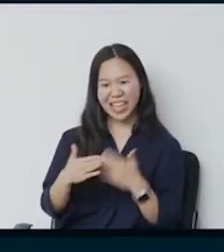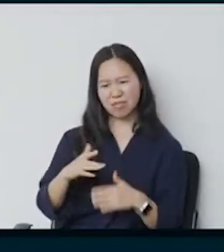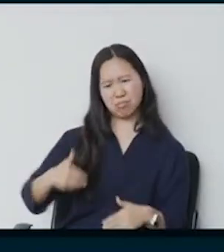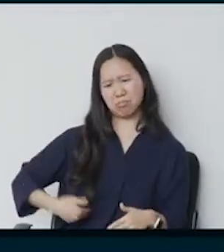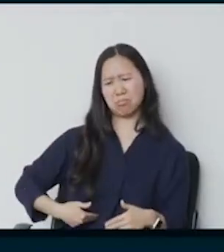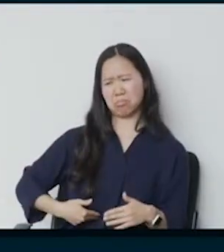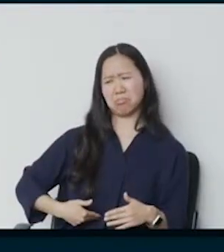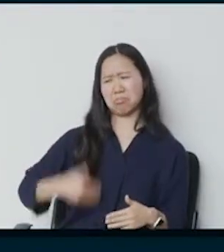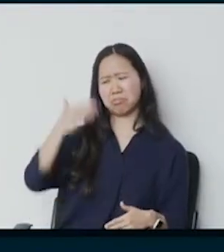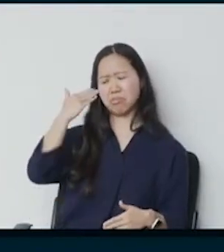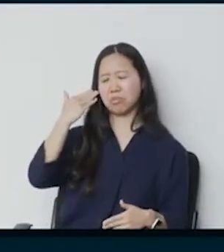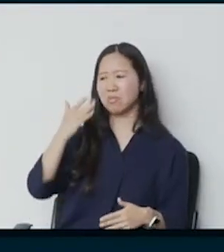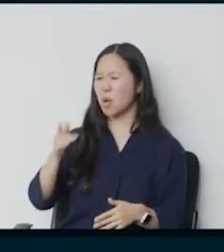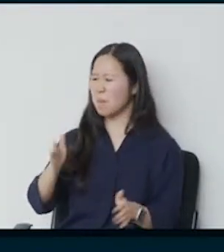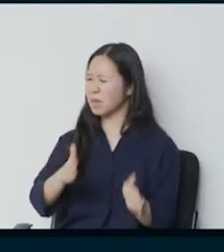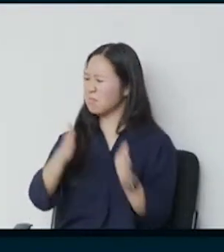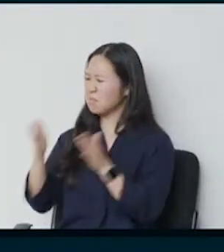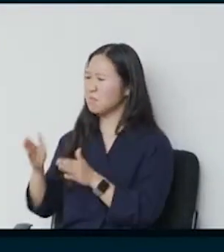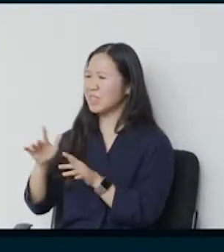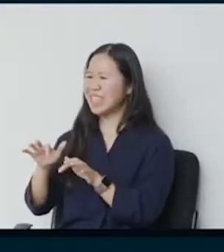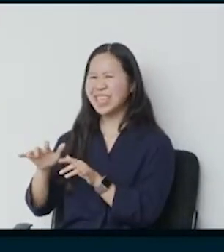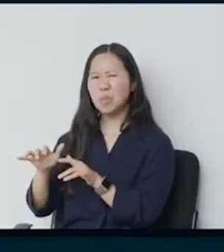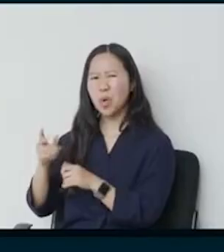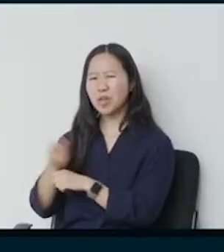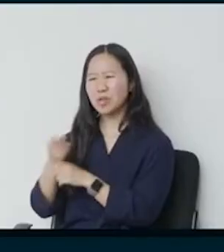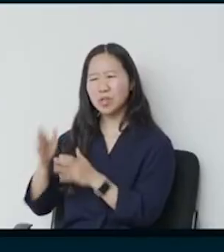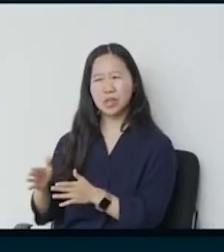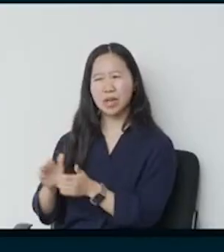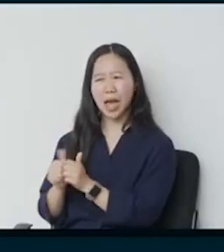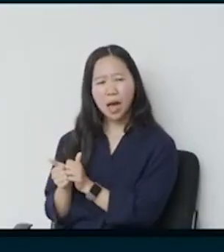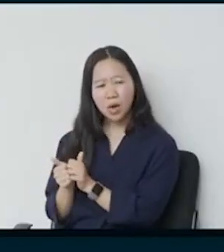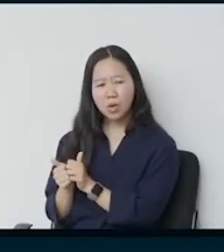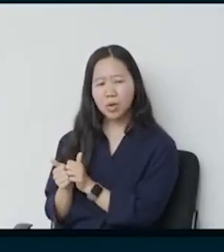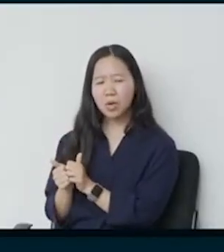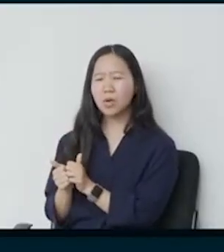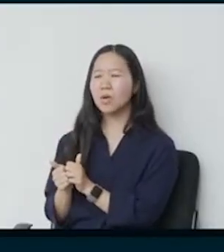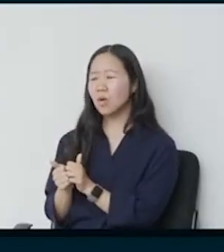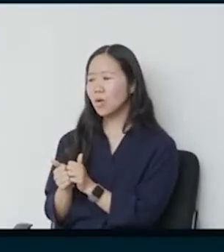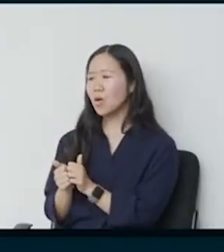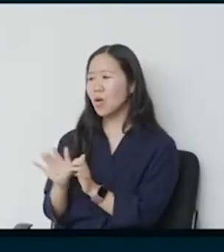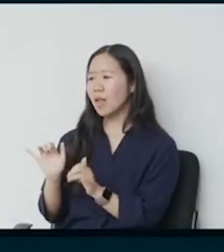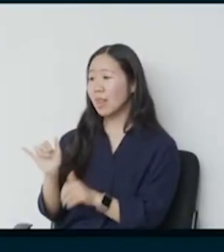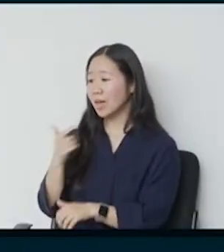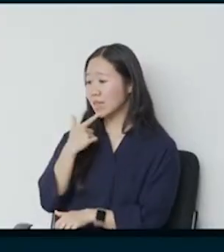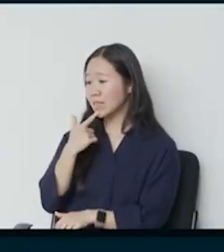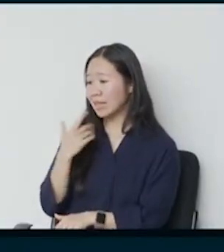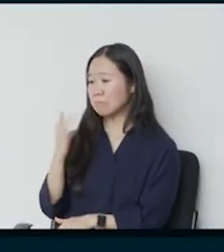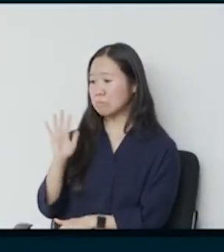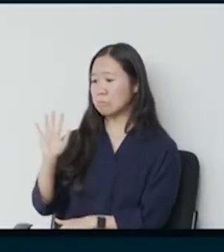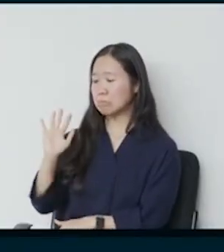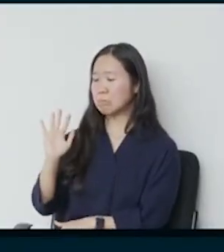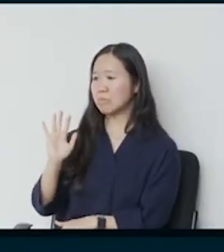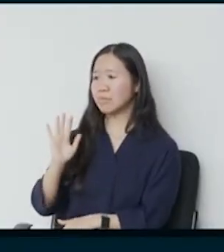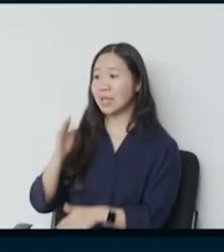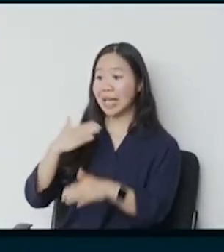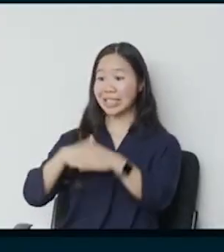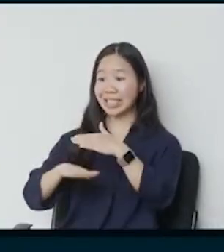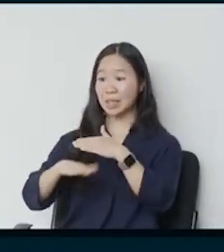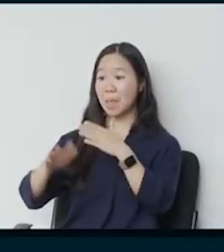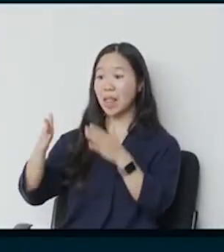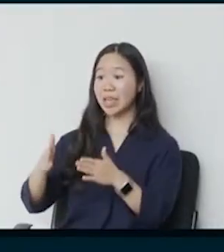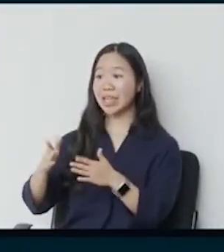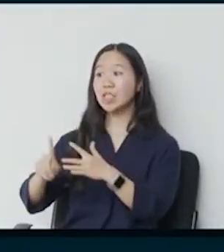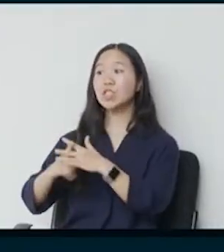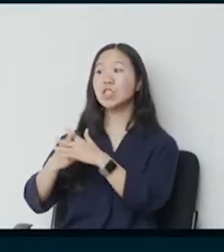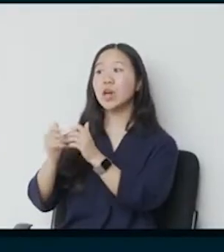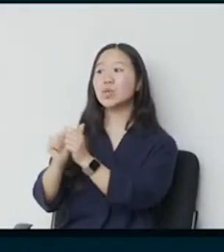right? But how does a keyboard user do that, right? Remember what I said earlier. Accessibility is one person. It starts with